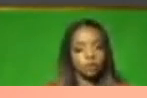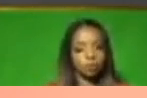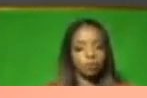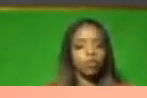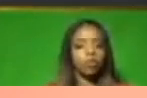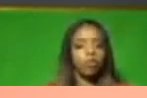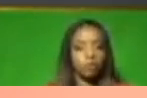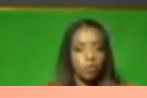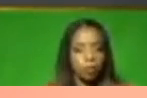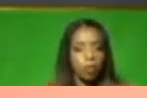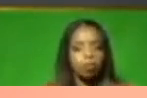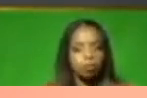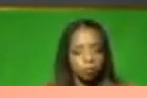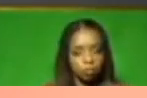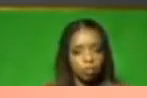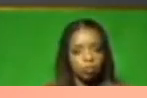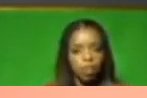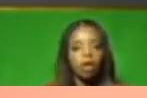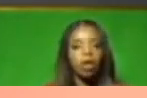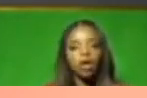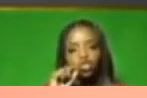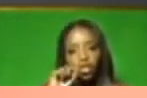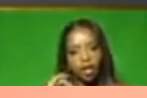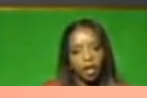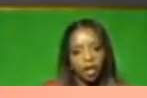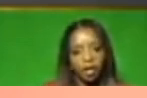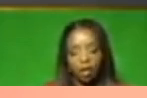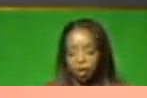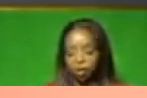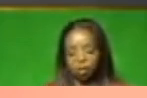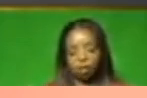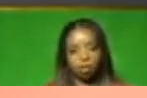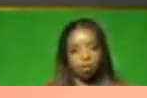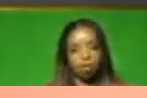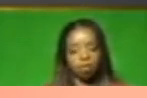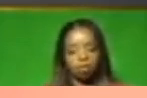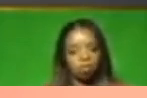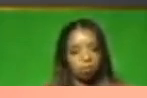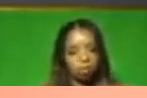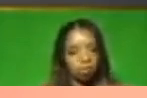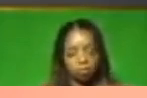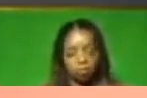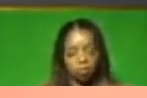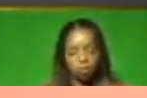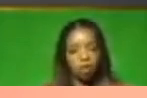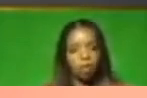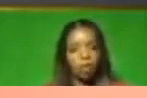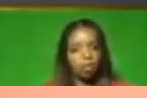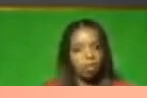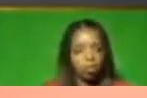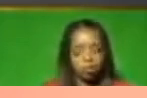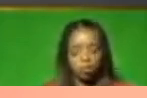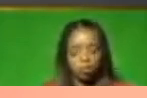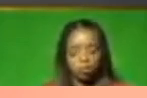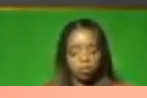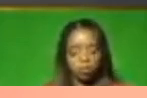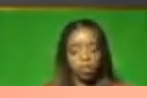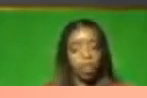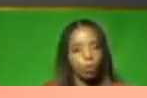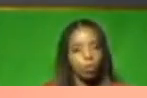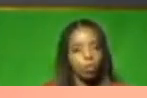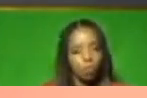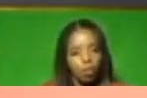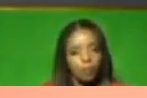cooperation, partnership, and high collaboration, both